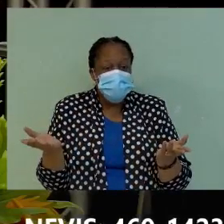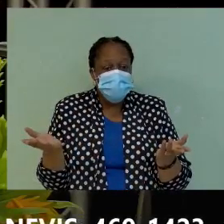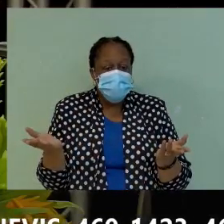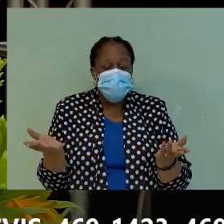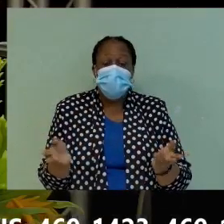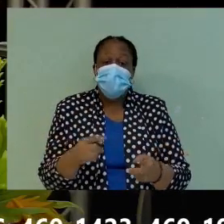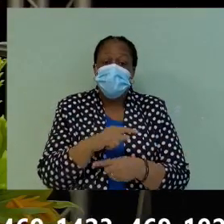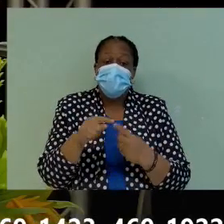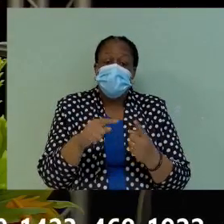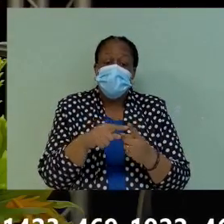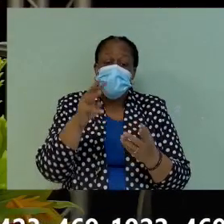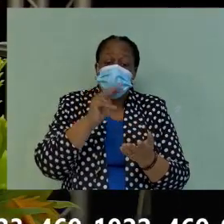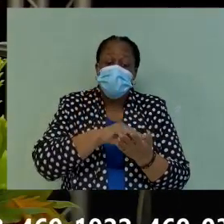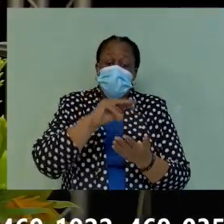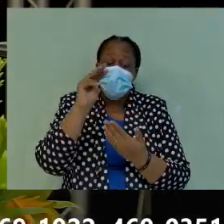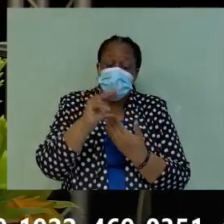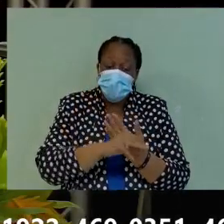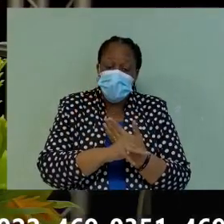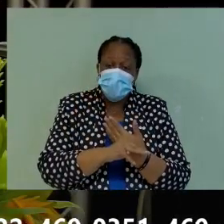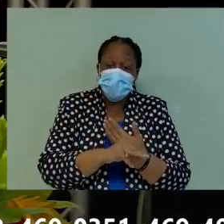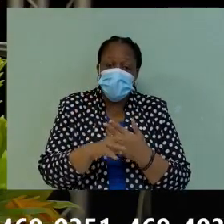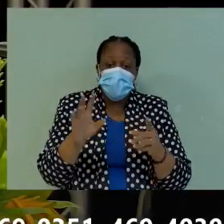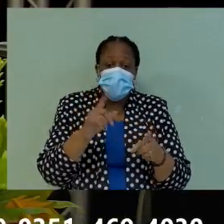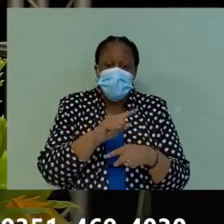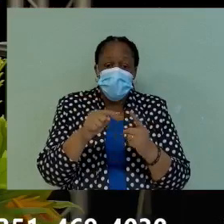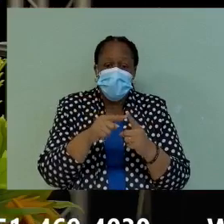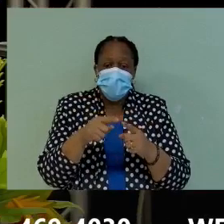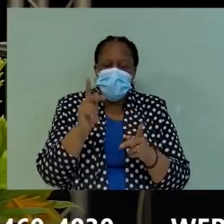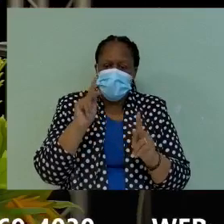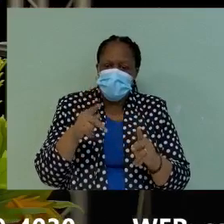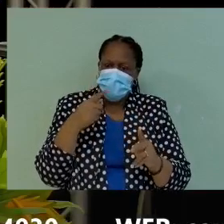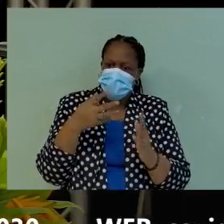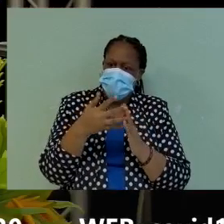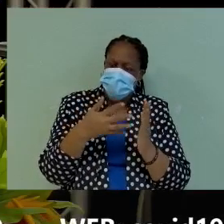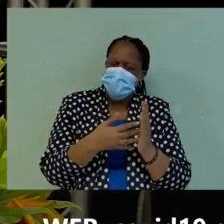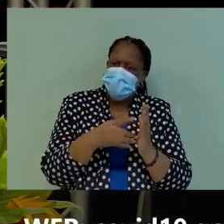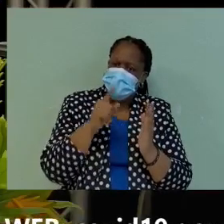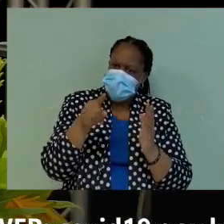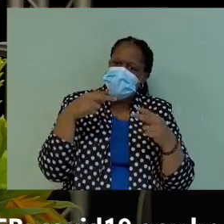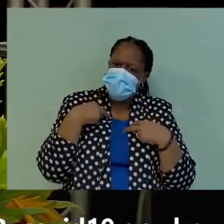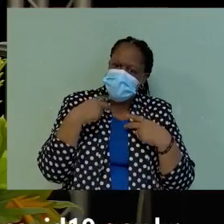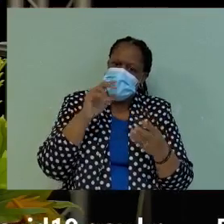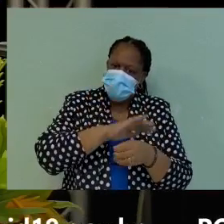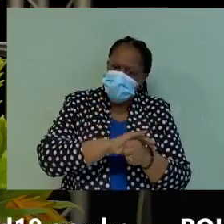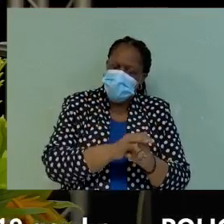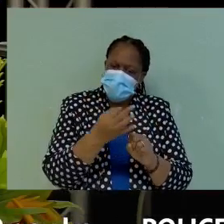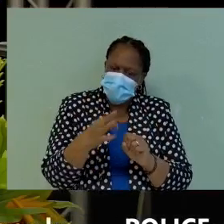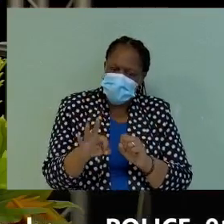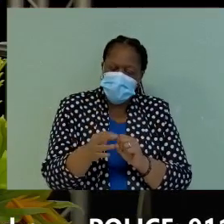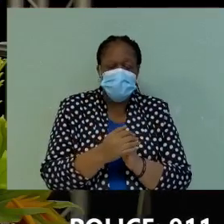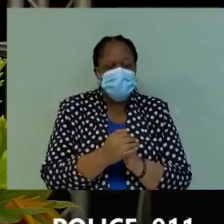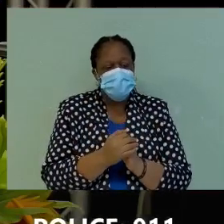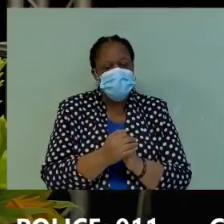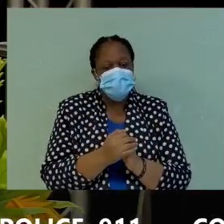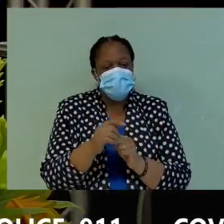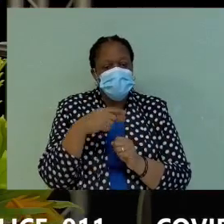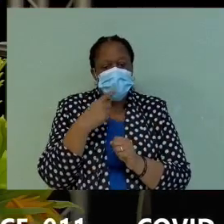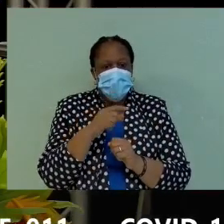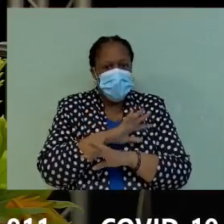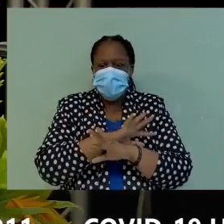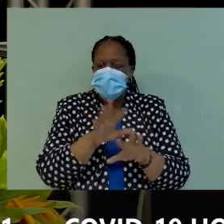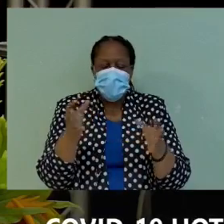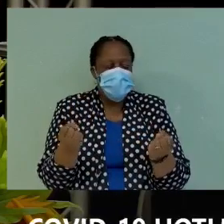March this year when I was diagnosed with COVID-19. What I experienced I would not like another human being to go through,